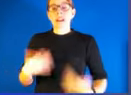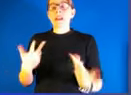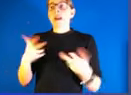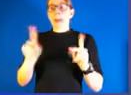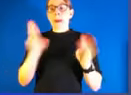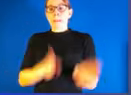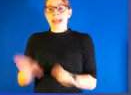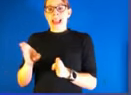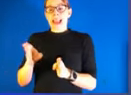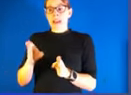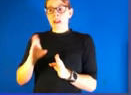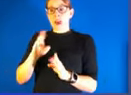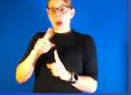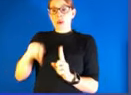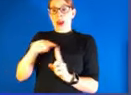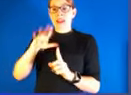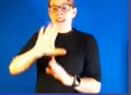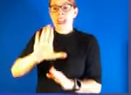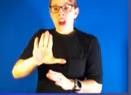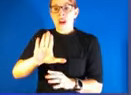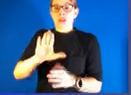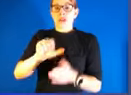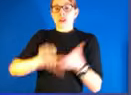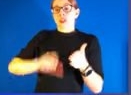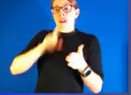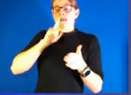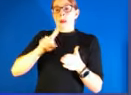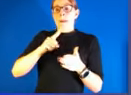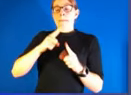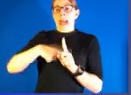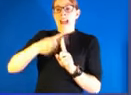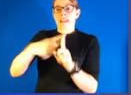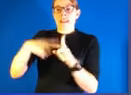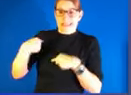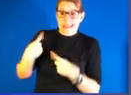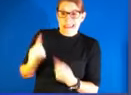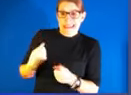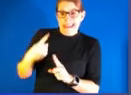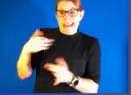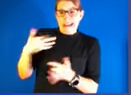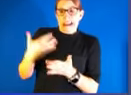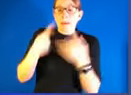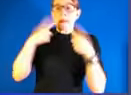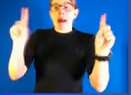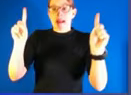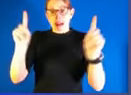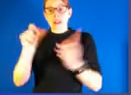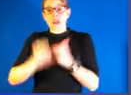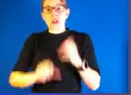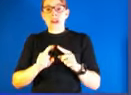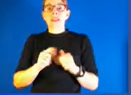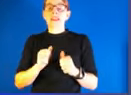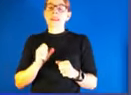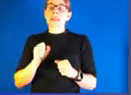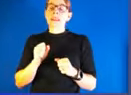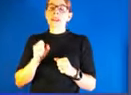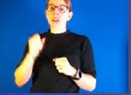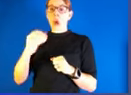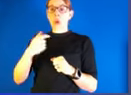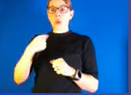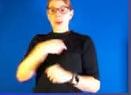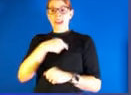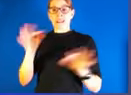plan around those sometimes for months, most of the time for months. And So those aren't decisions we take lightly, but they are options on the table Sure. if